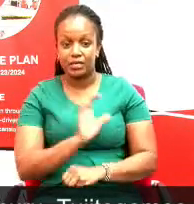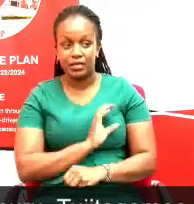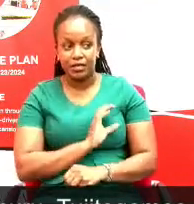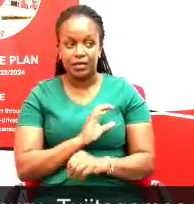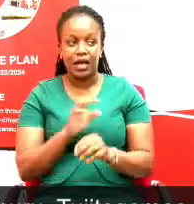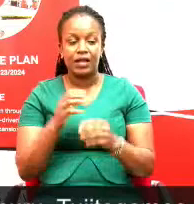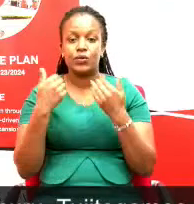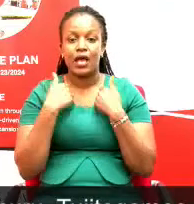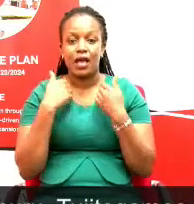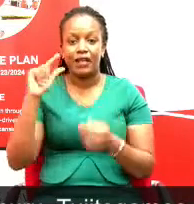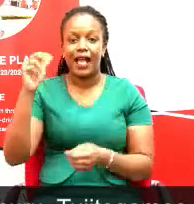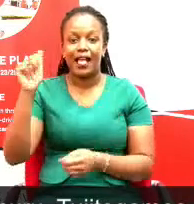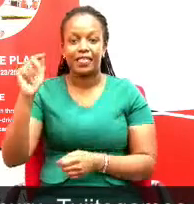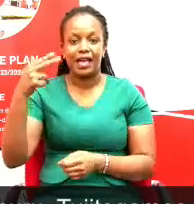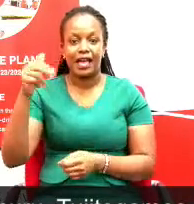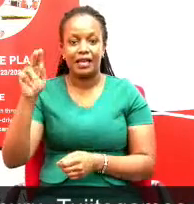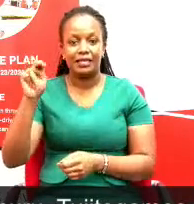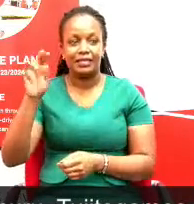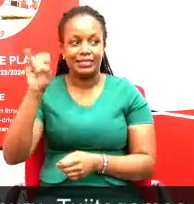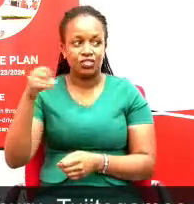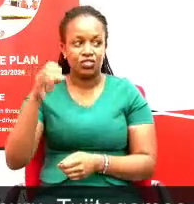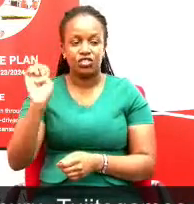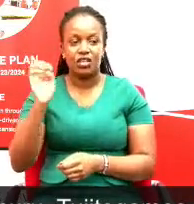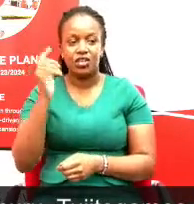Mr. Gadanje, who is